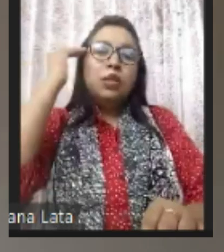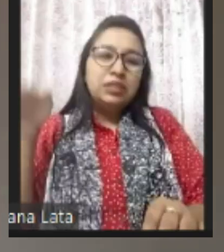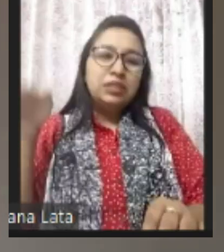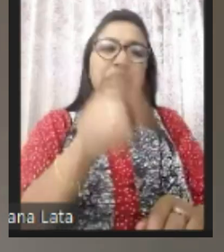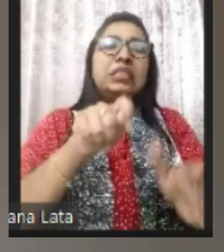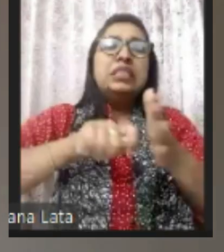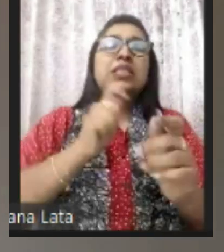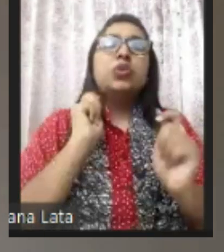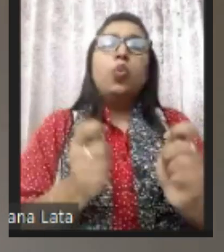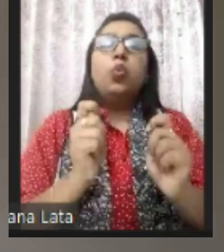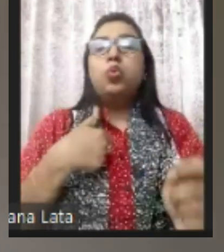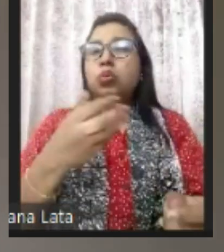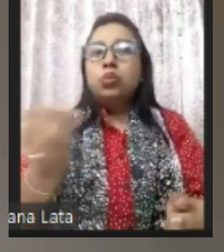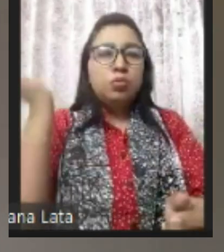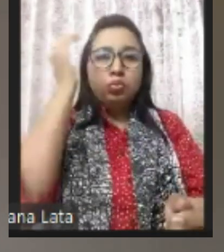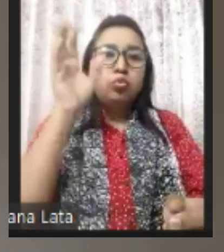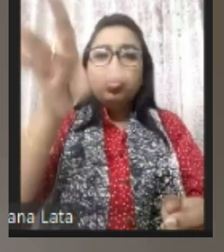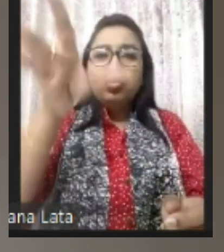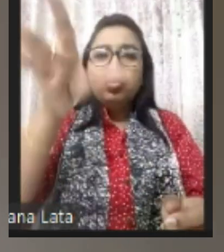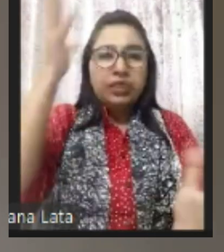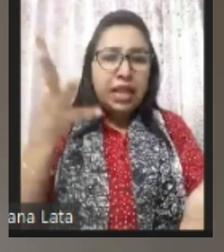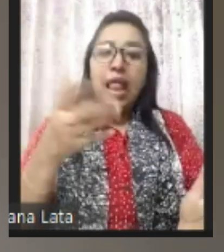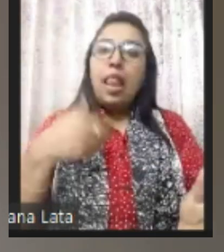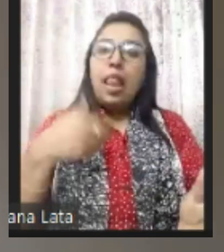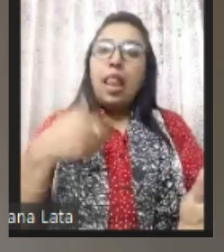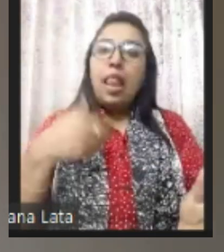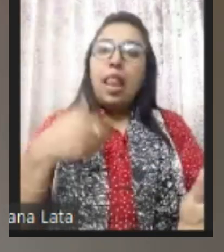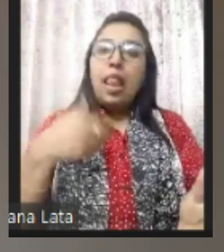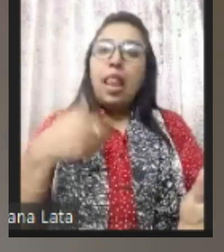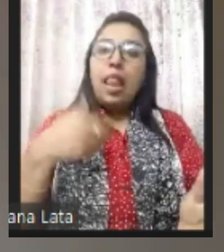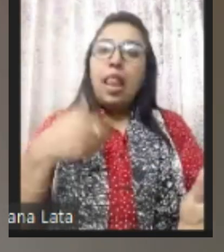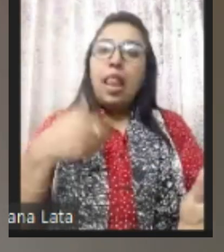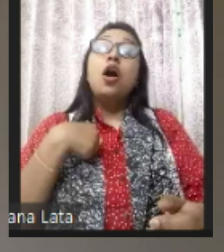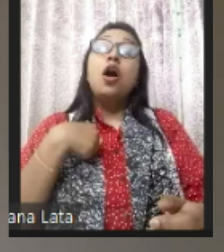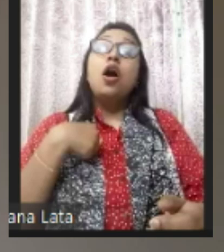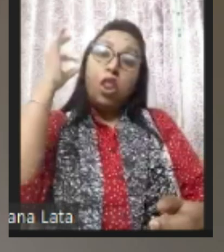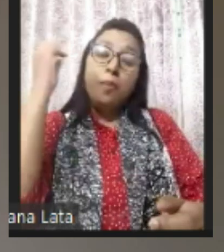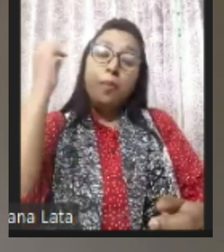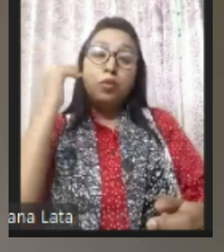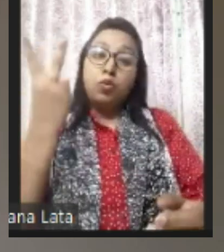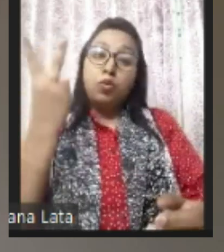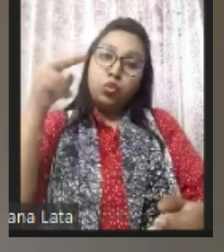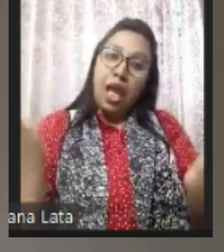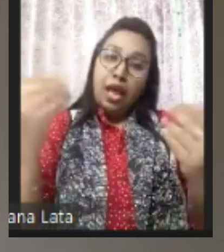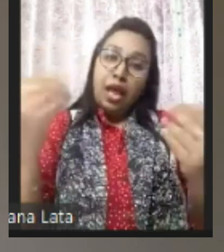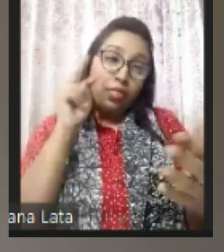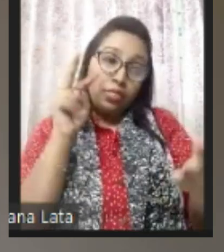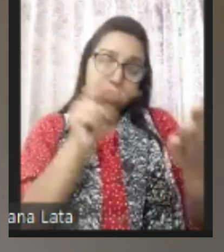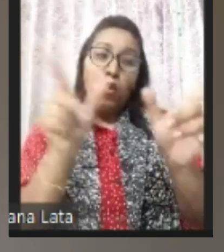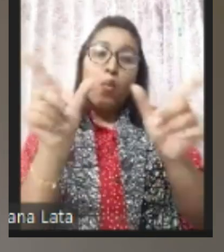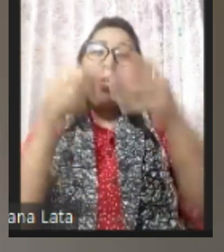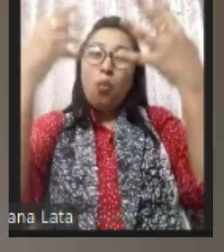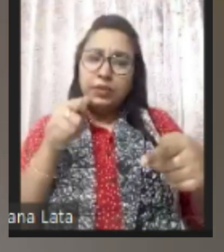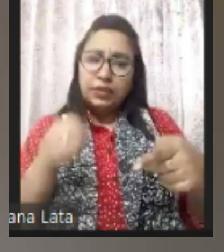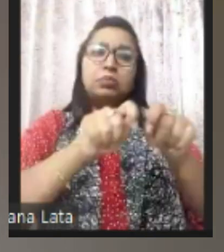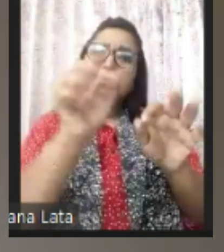quite powerful. This means the way government purchases, and in particular ICT in